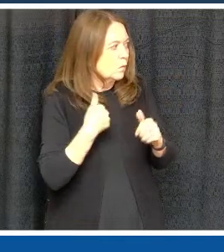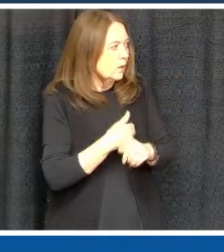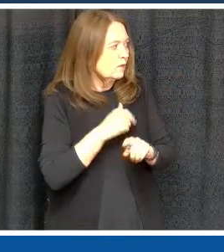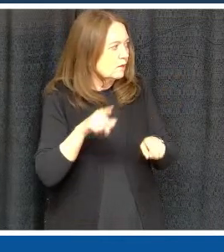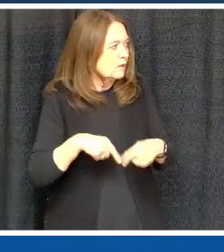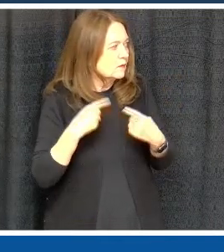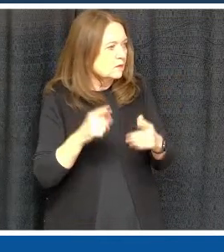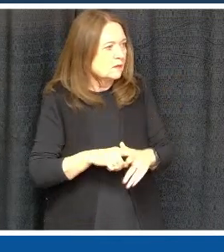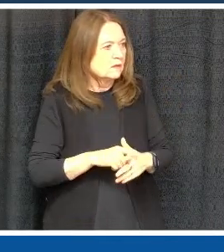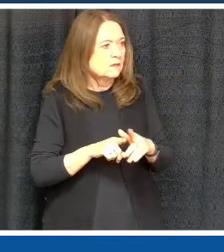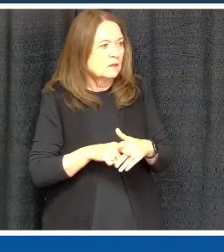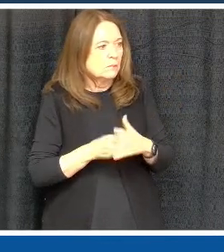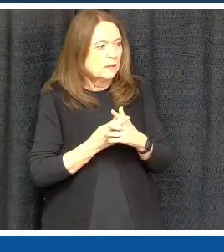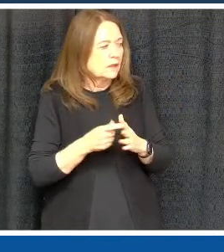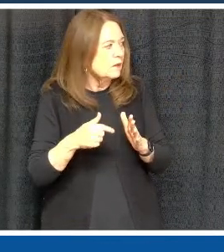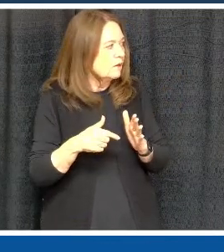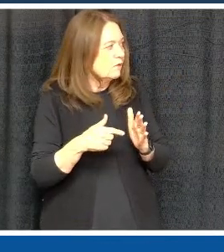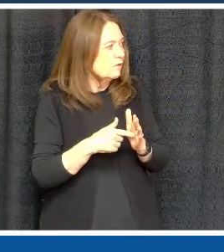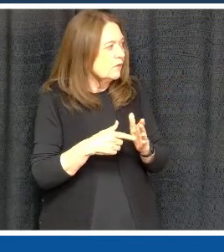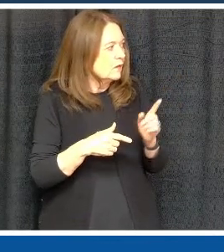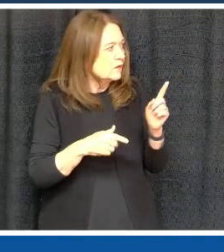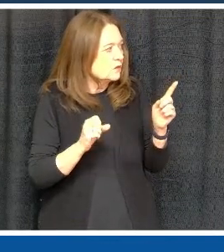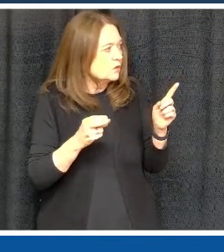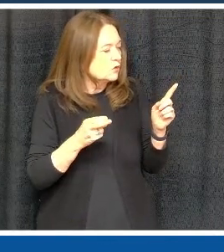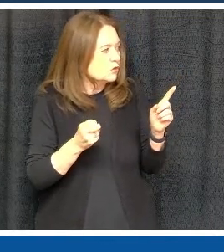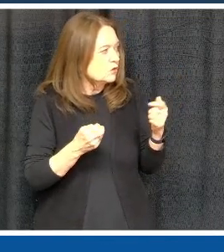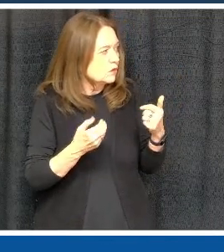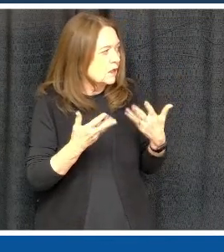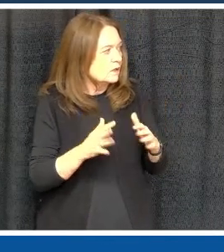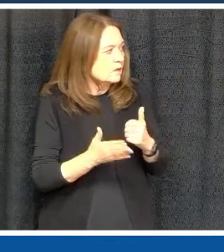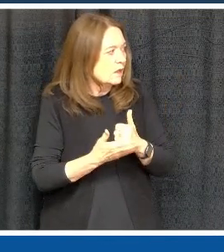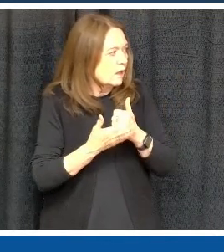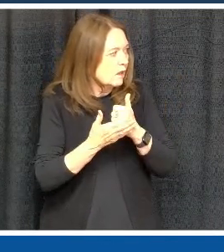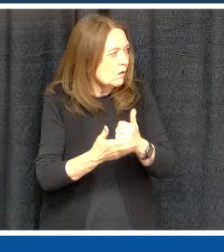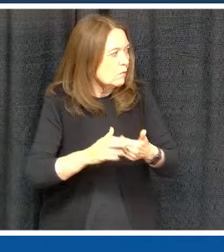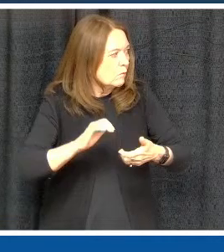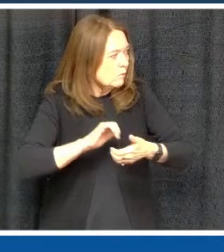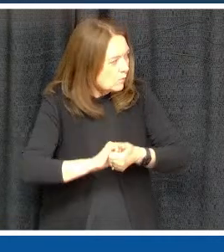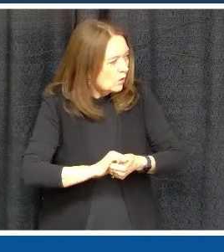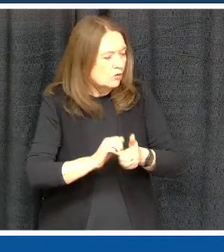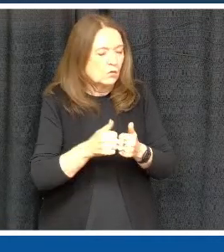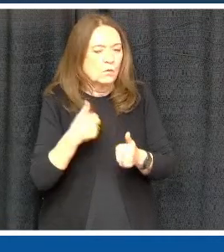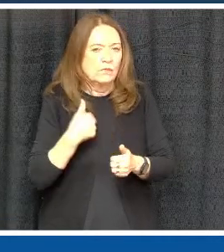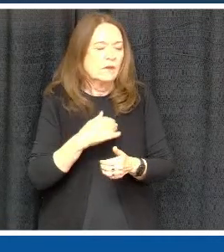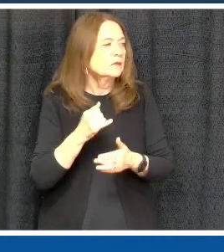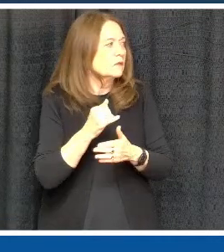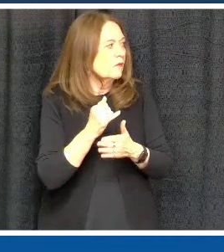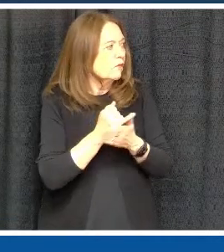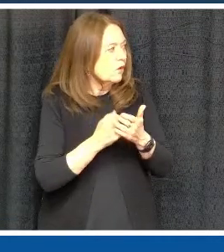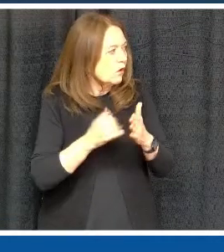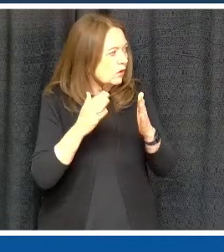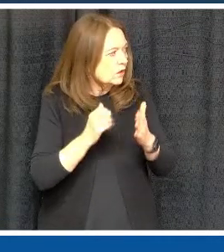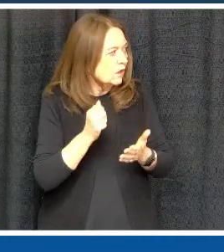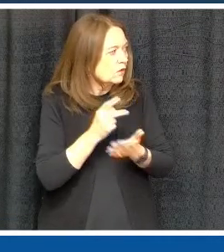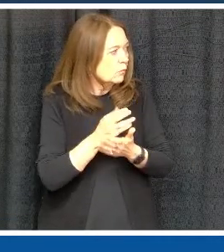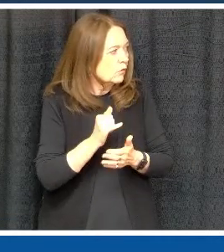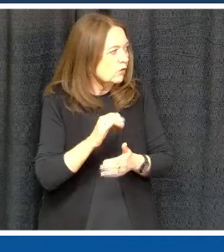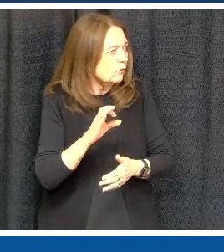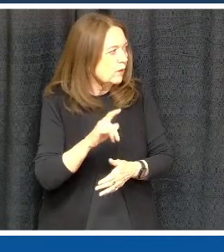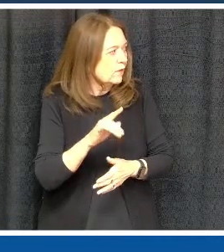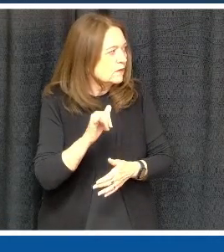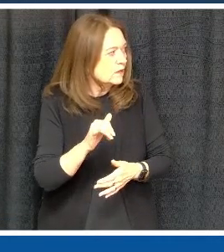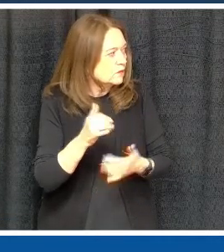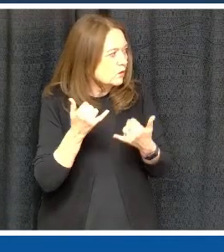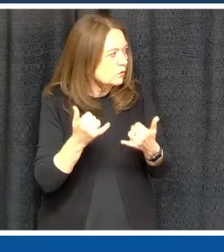very beginning of this. She has helped partner us with an architect that's approved by the city. And so